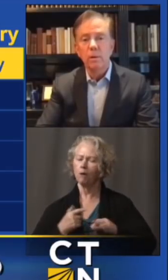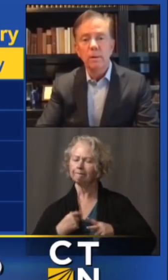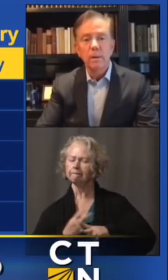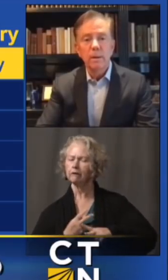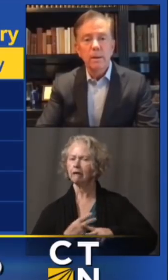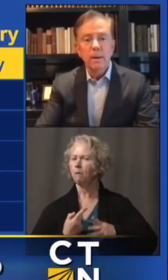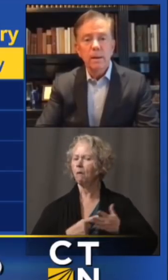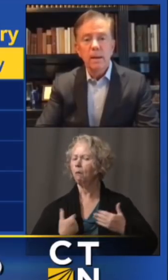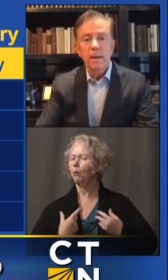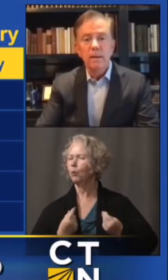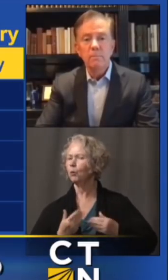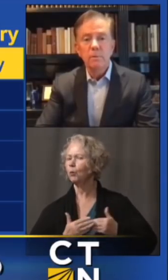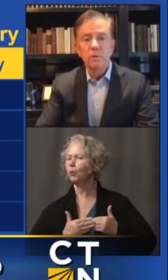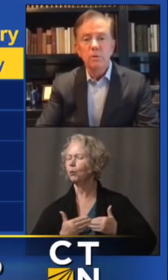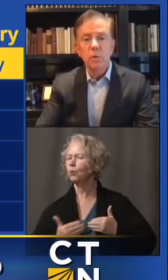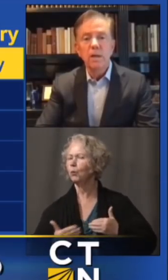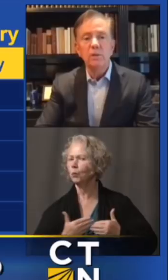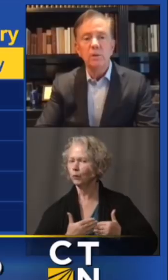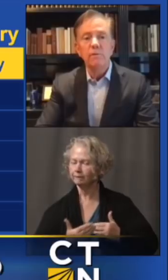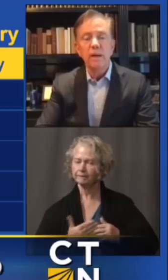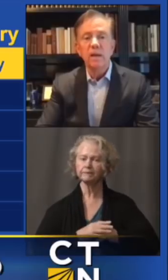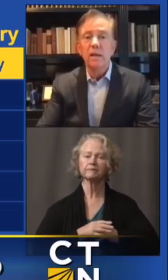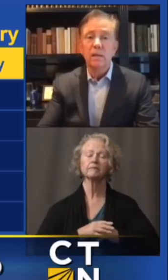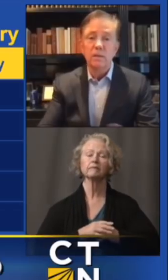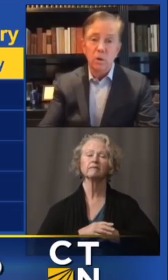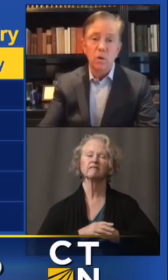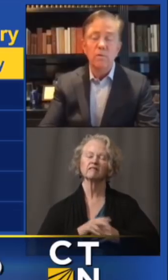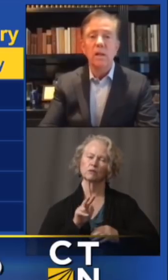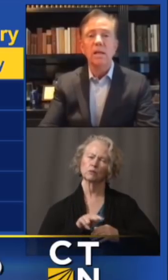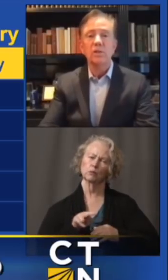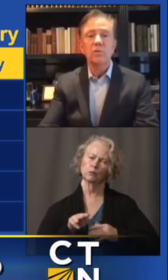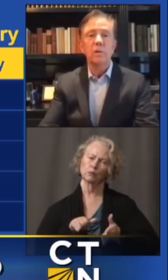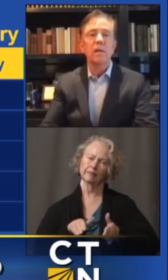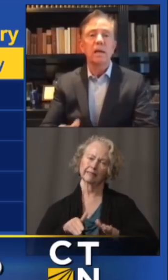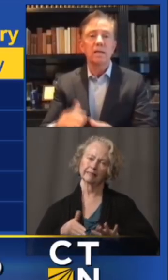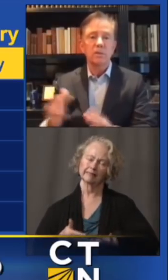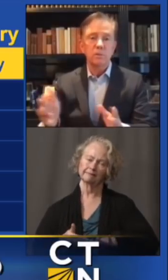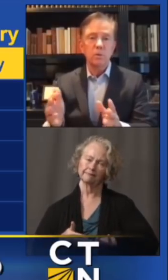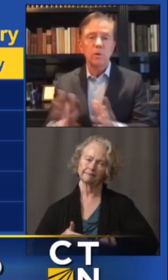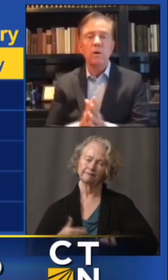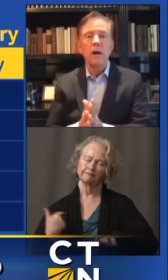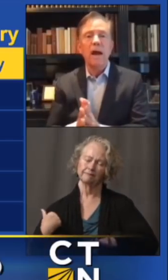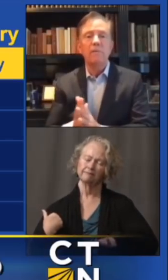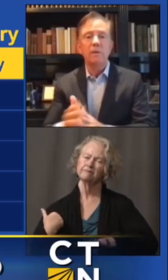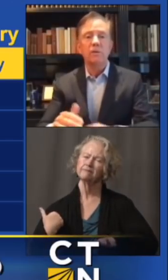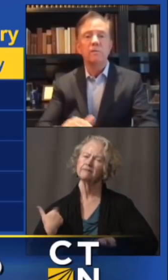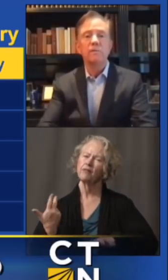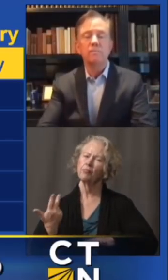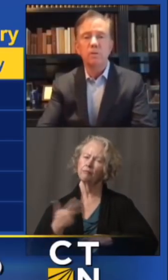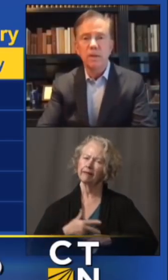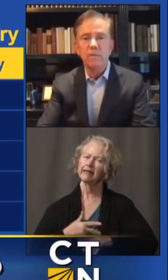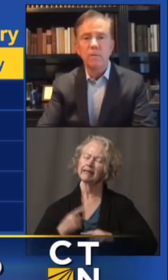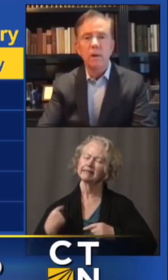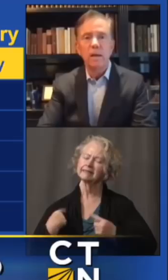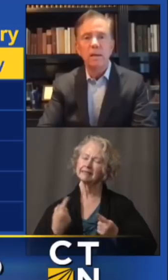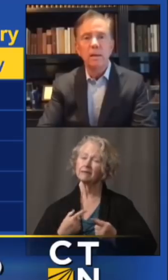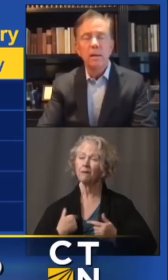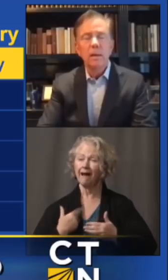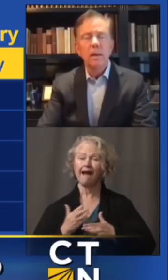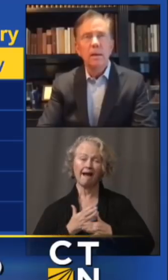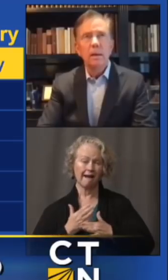forward. And 22 fatalities over the last 3 days, sort of our average of 7 or